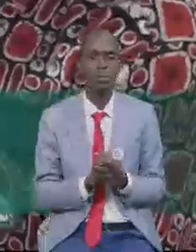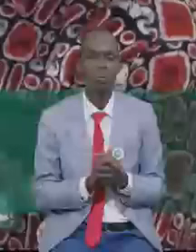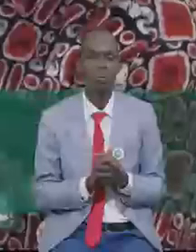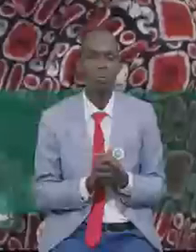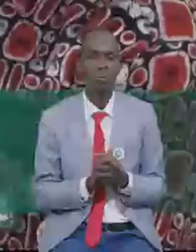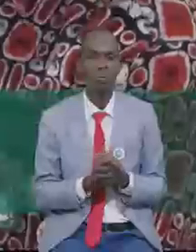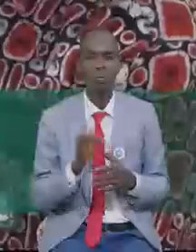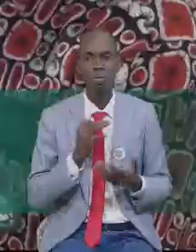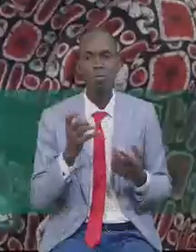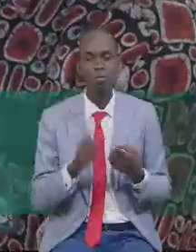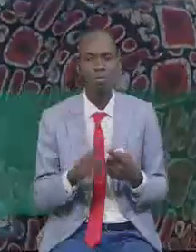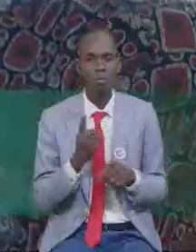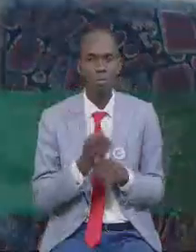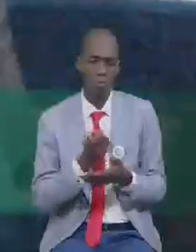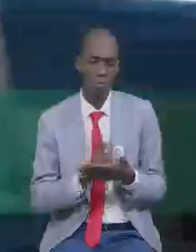just write it down.